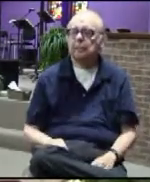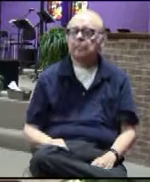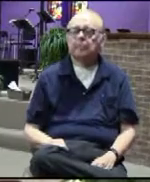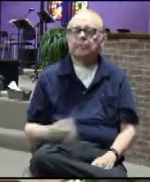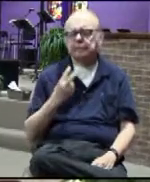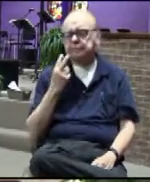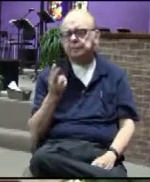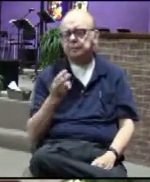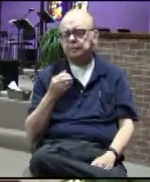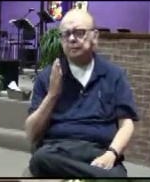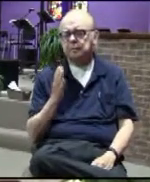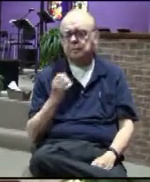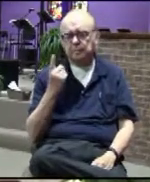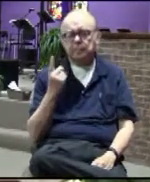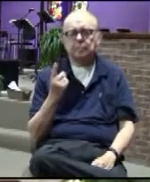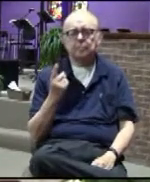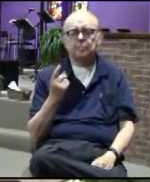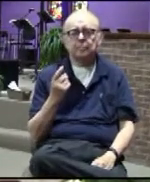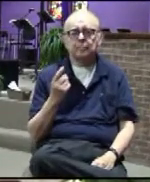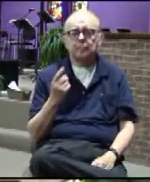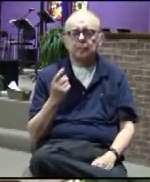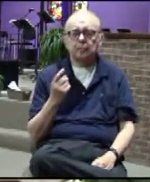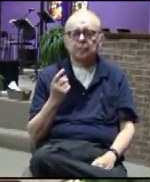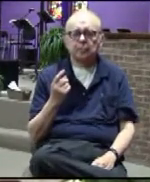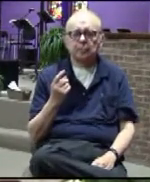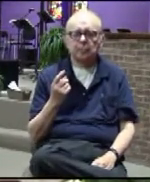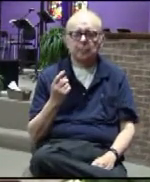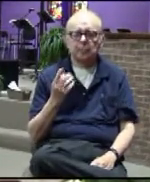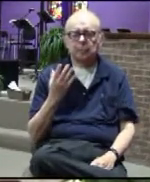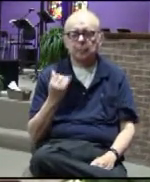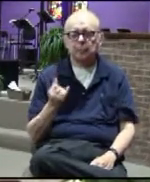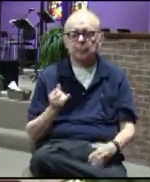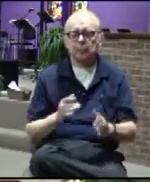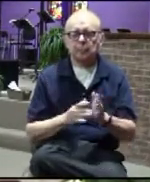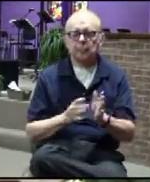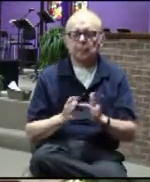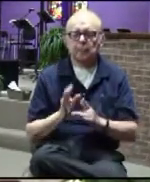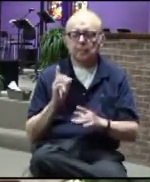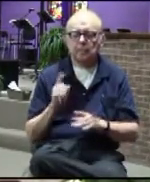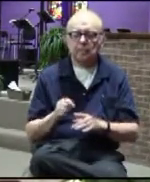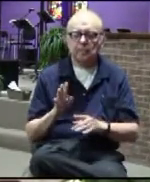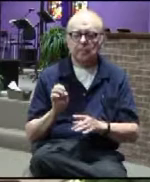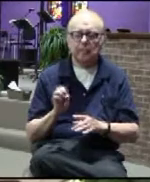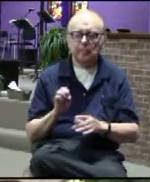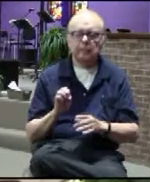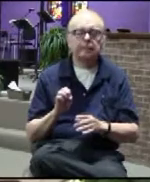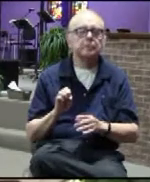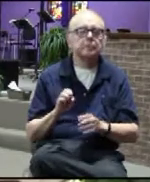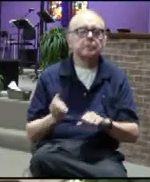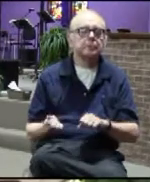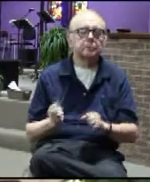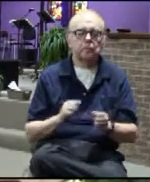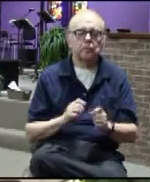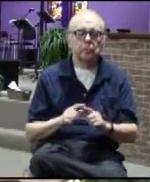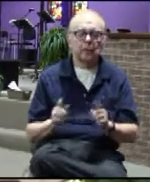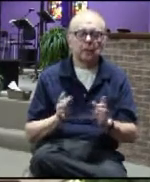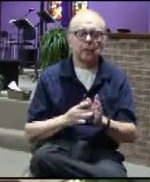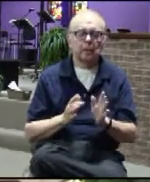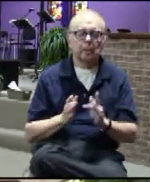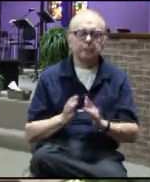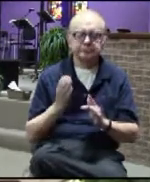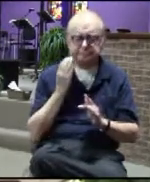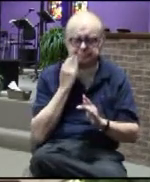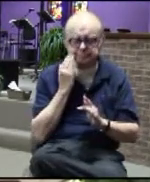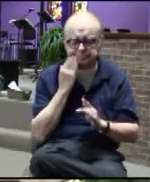you see John didn't understand why Jesus needed to be baptized but Jesus